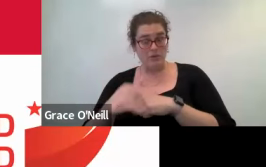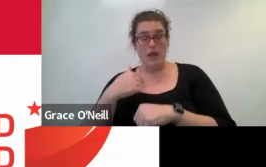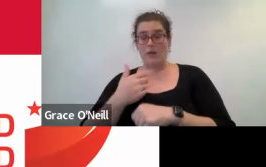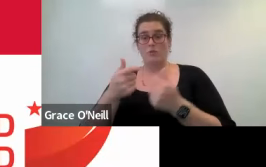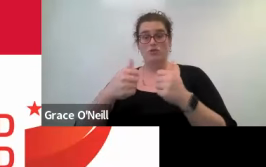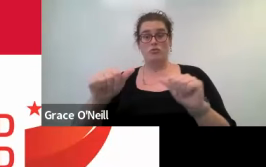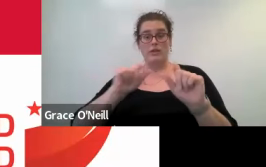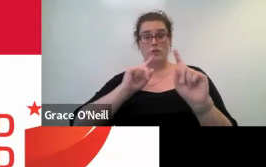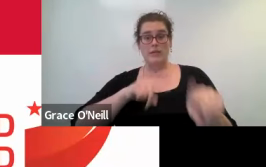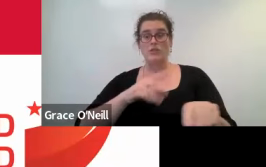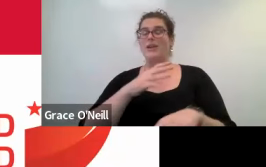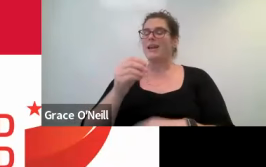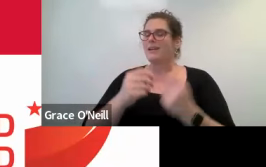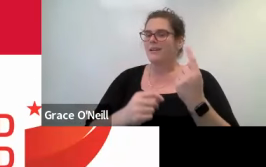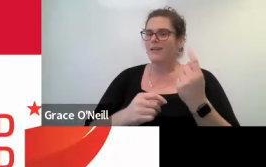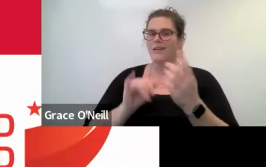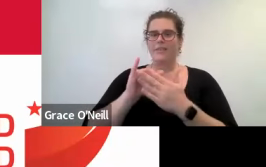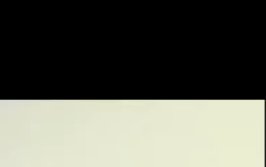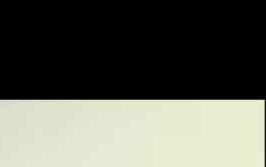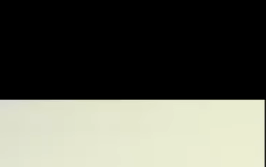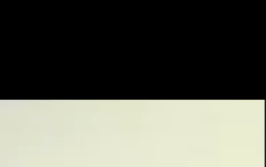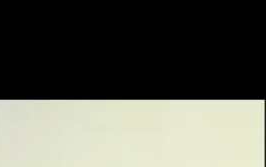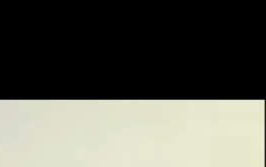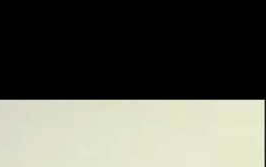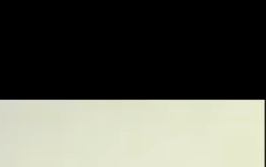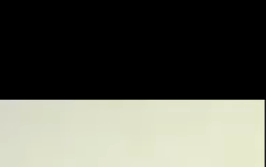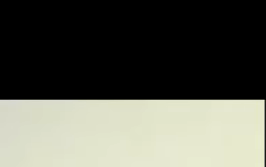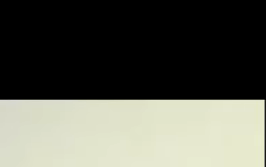this will be uploaded once I correct the two typos.